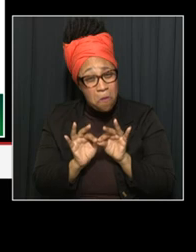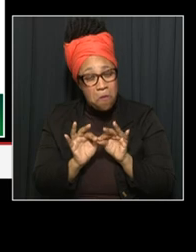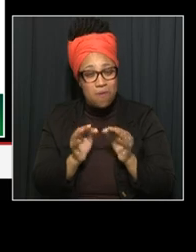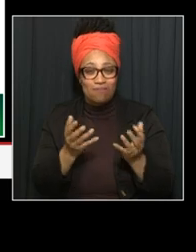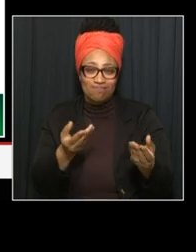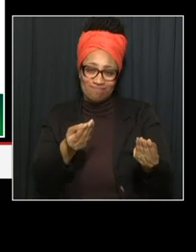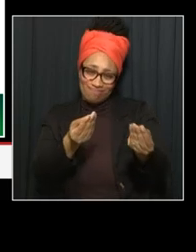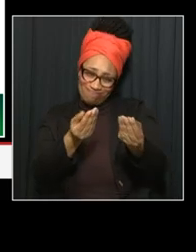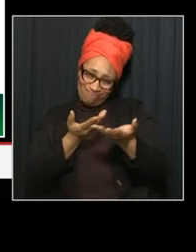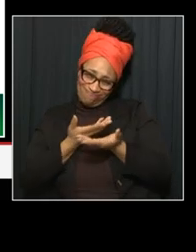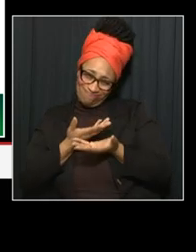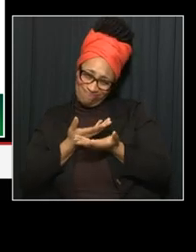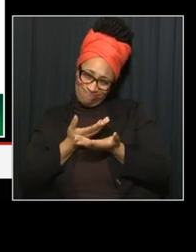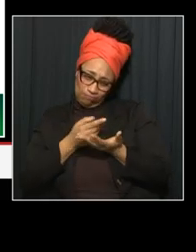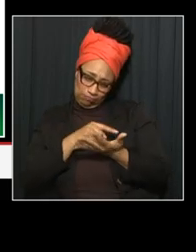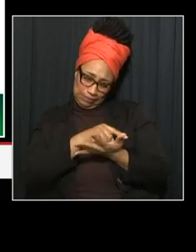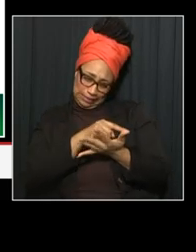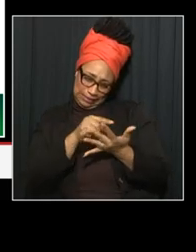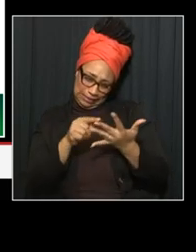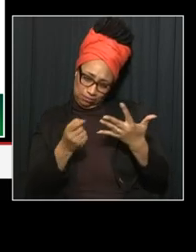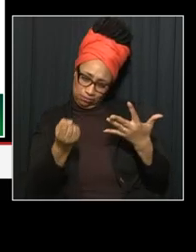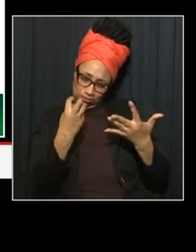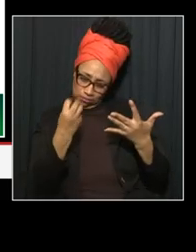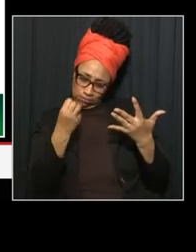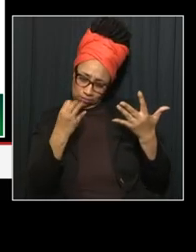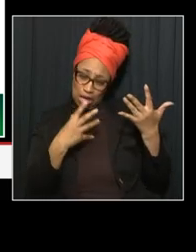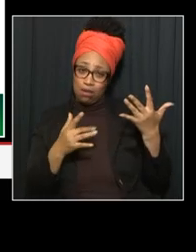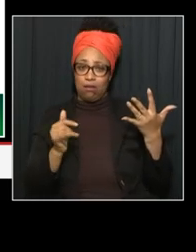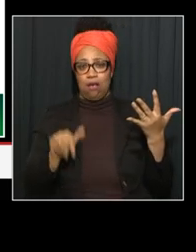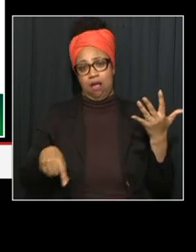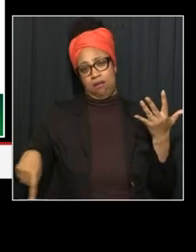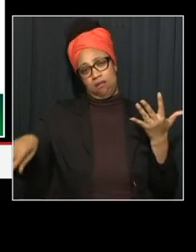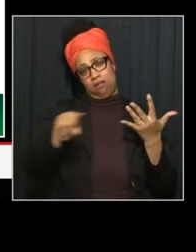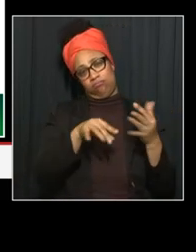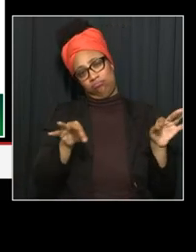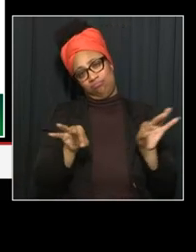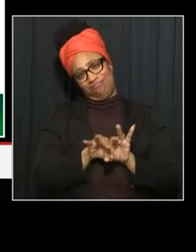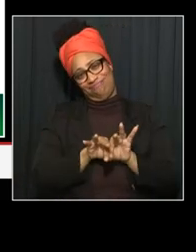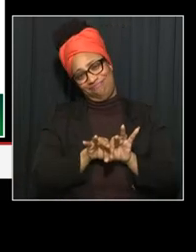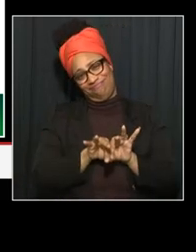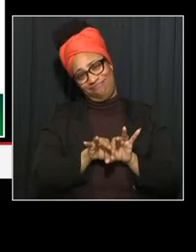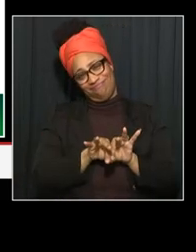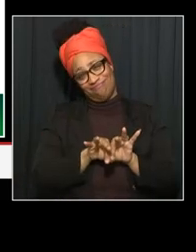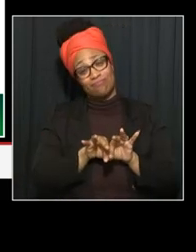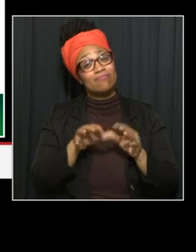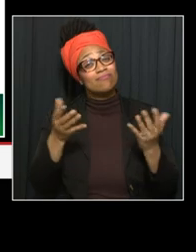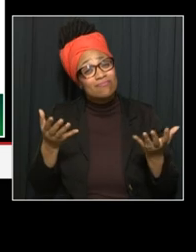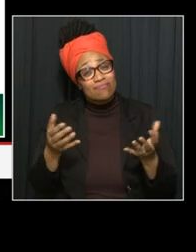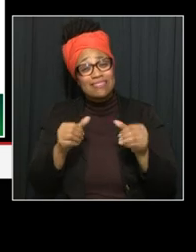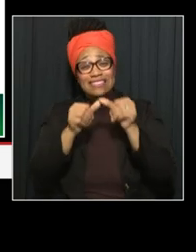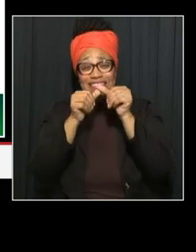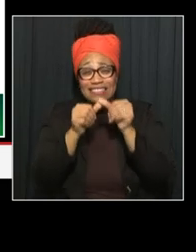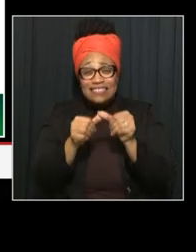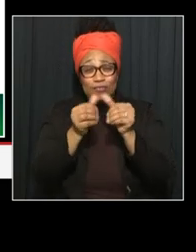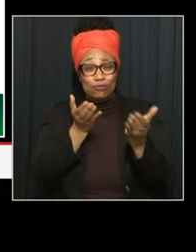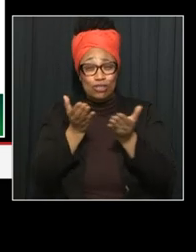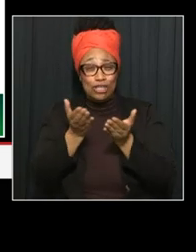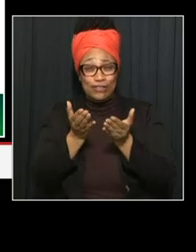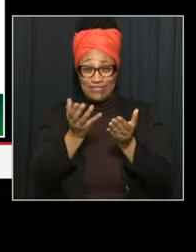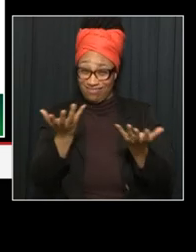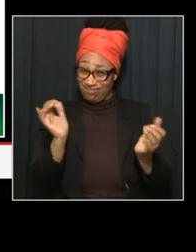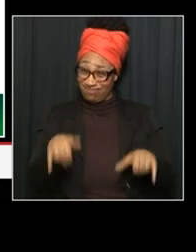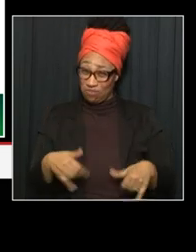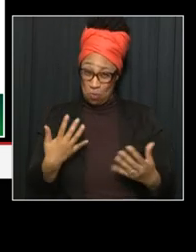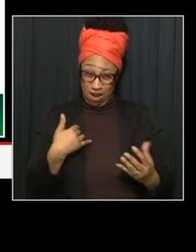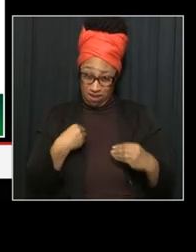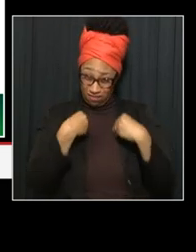we continue to serve each and every one of you better. So you're not shy. We in Ward